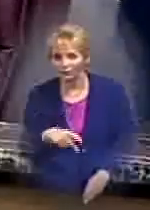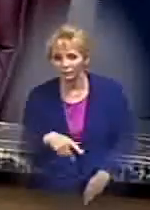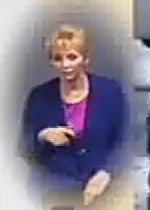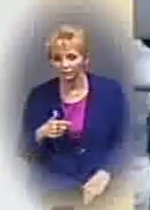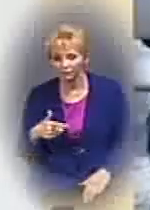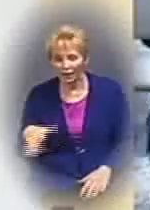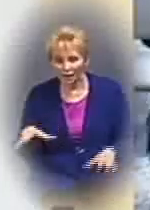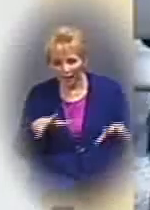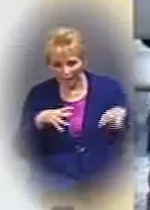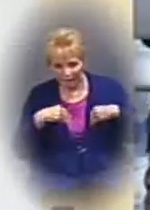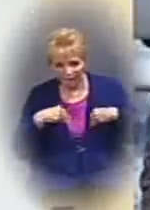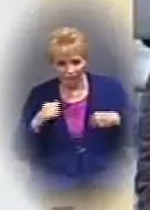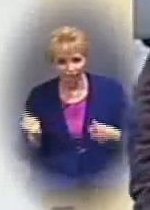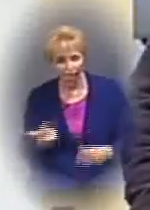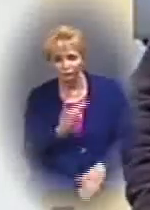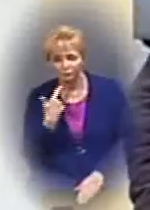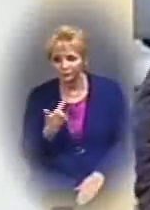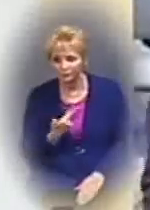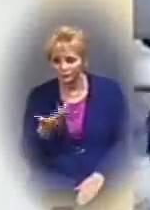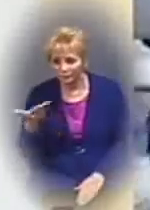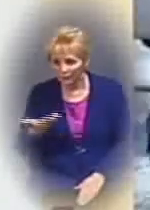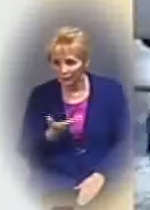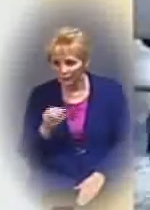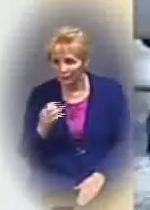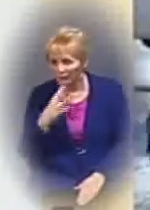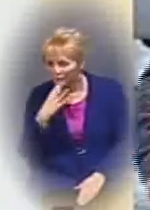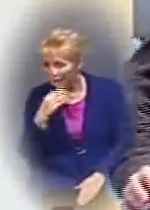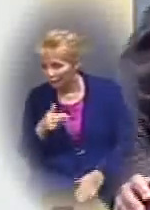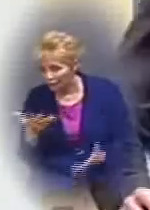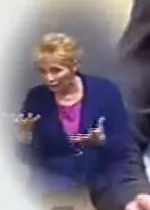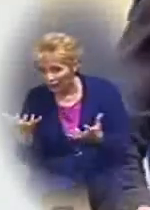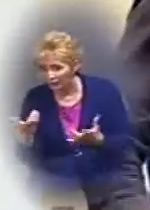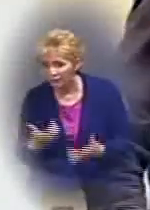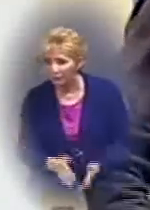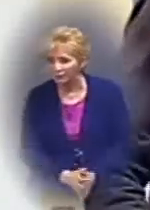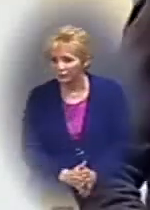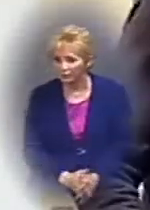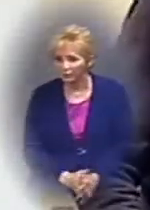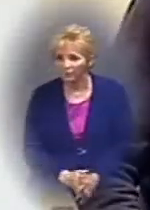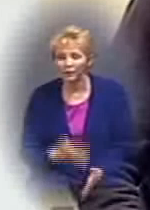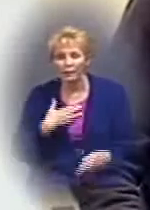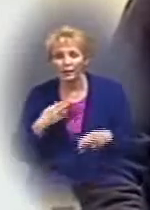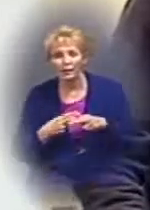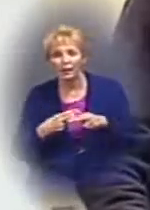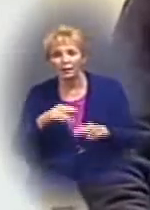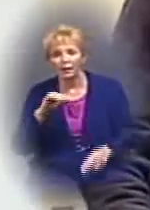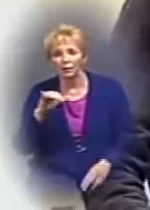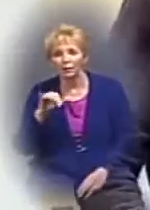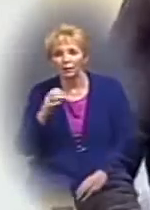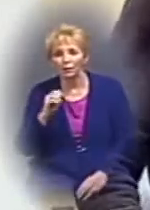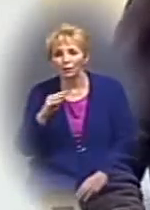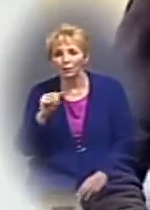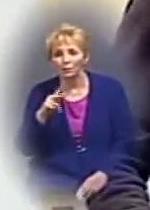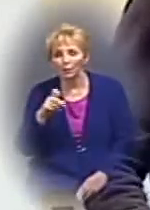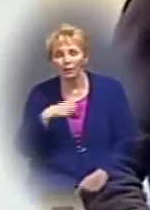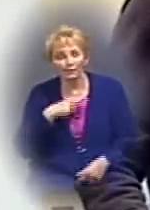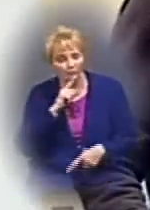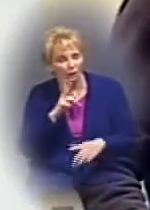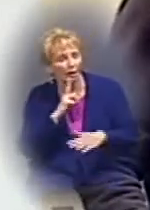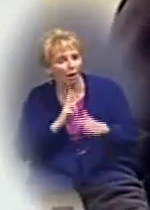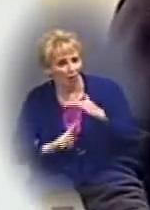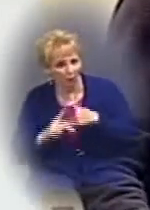say aye. Aye. Joe, you're welcome to say anything you'd like. My name is Joe Marks, and I'm humbled to be